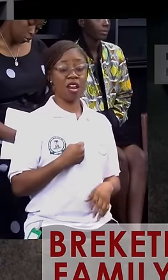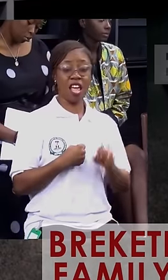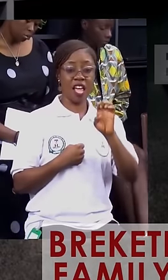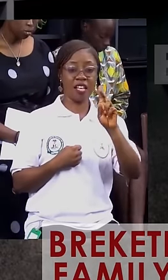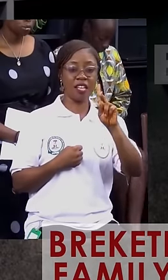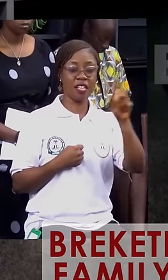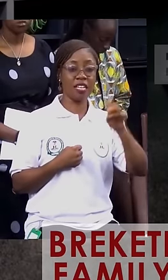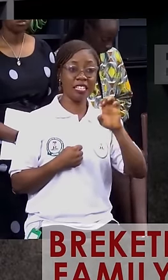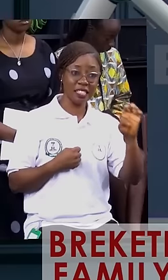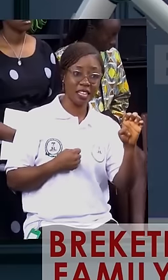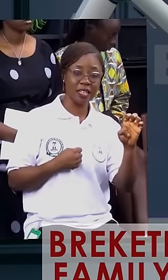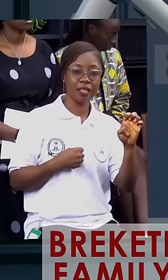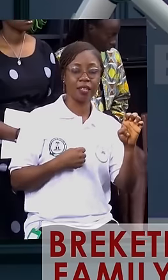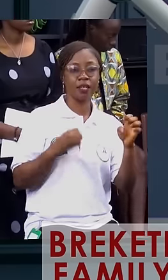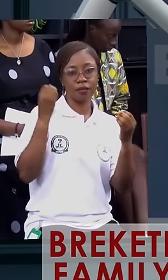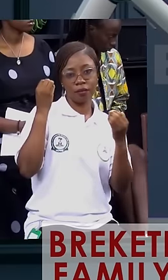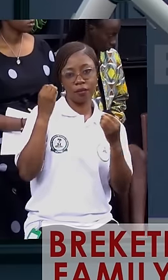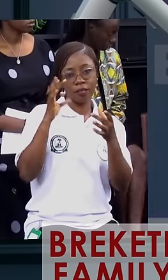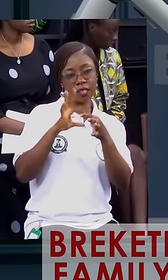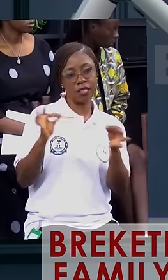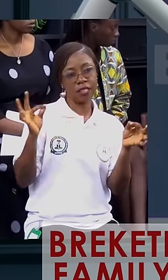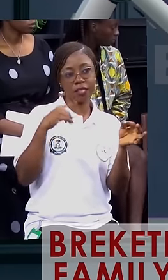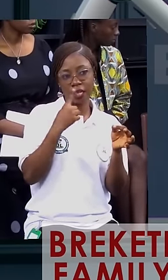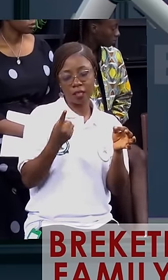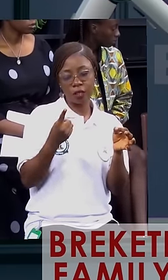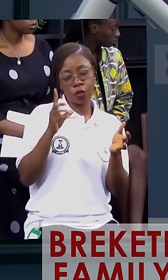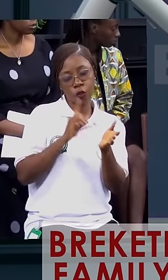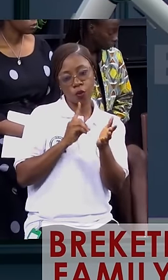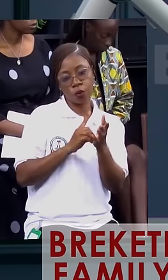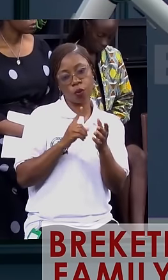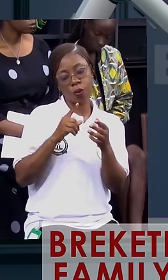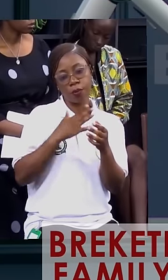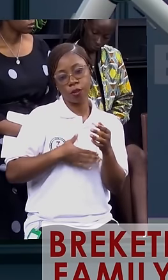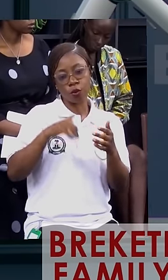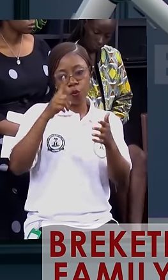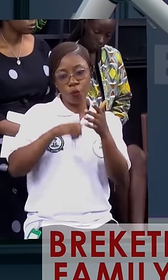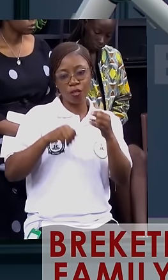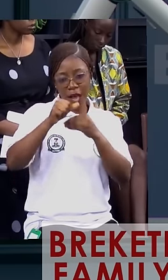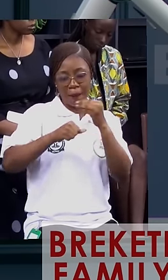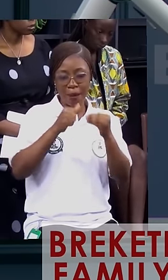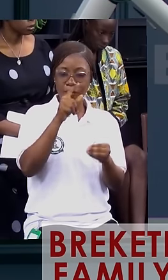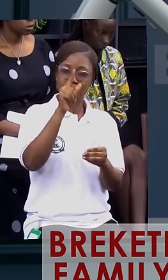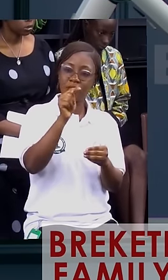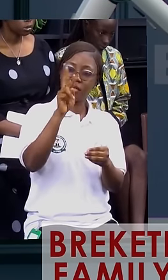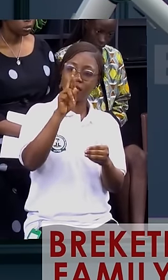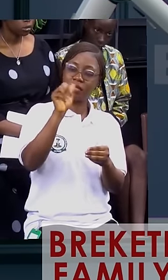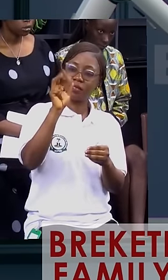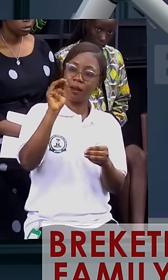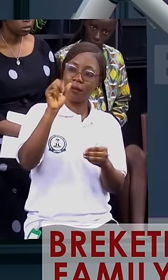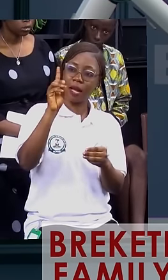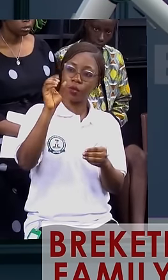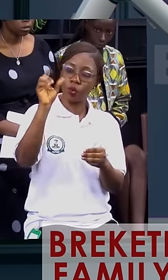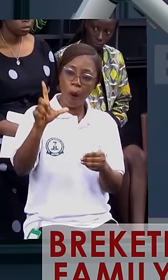Doctor Eze Rigid say, Ringit. He said, "Doctor, sir, what about Tramadol? My cousin brother is addicted to